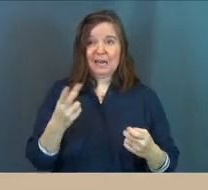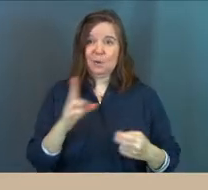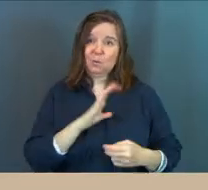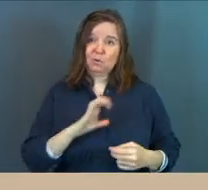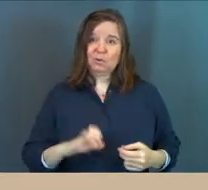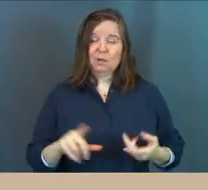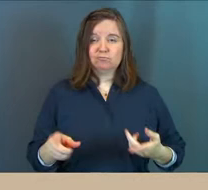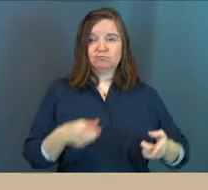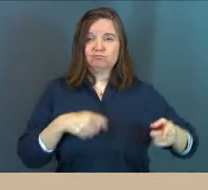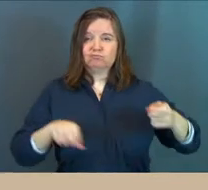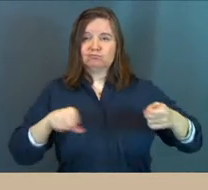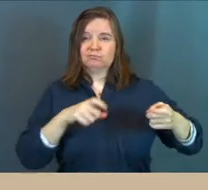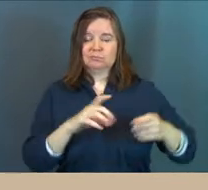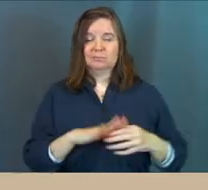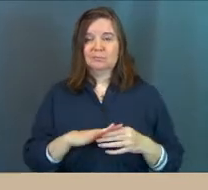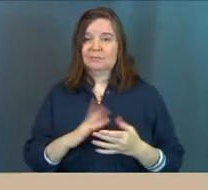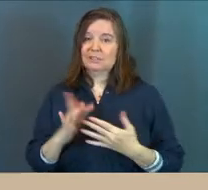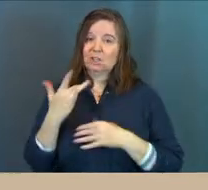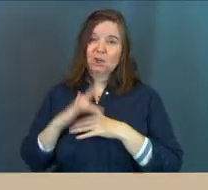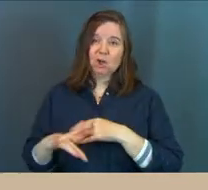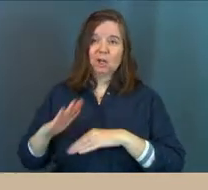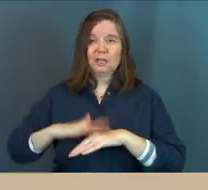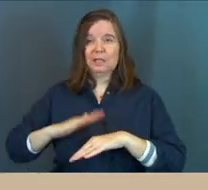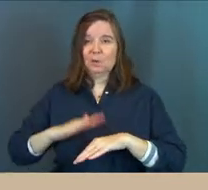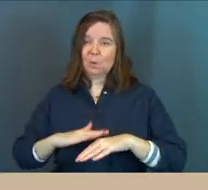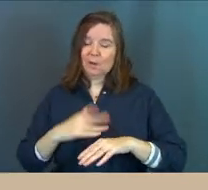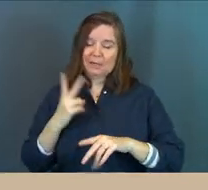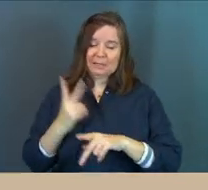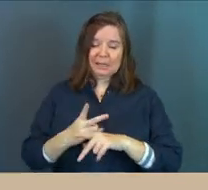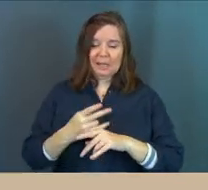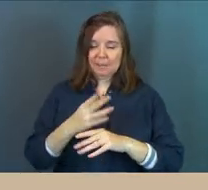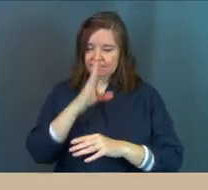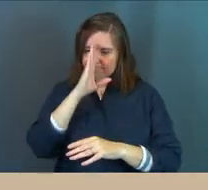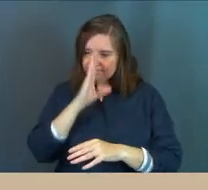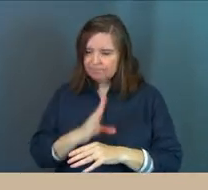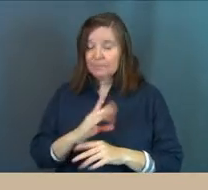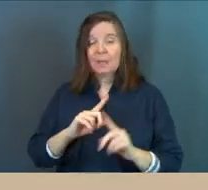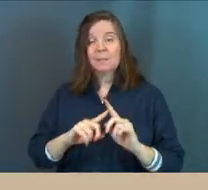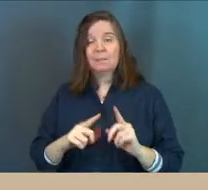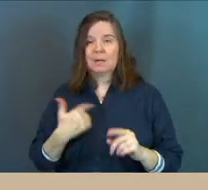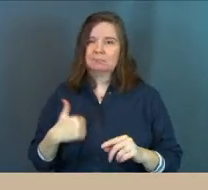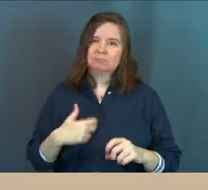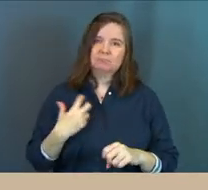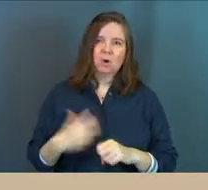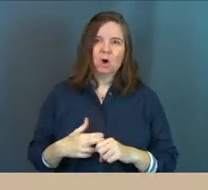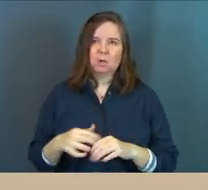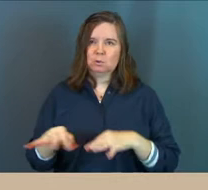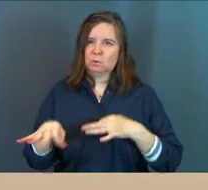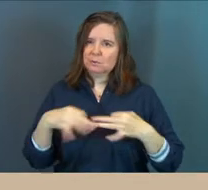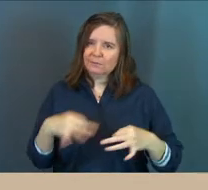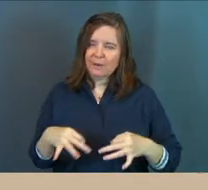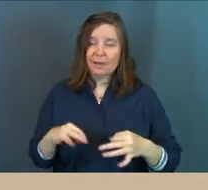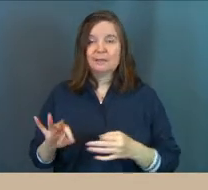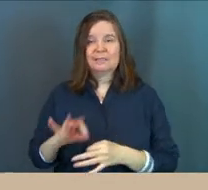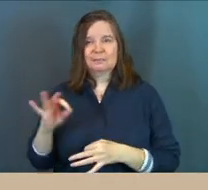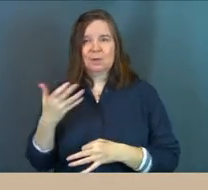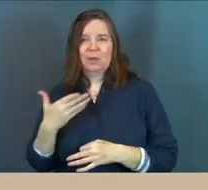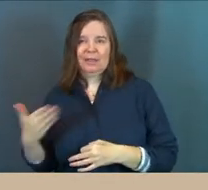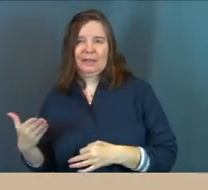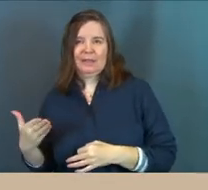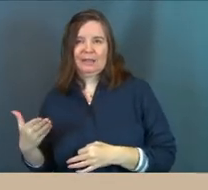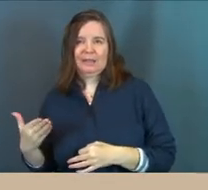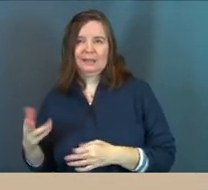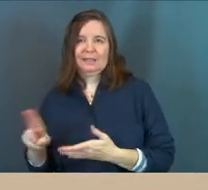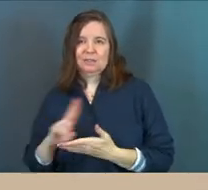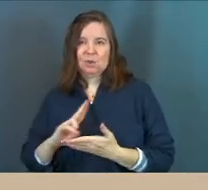rollers. It's an early warning sign. It keeps my life in line, but it's so hard to define. It's a spirit thing.